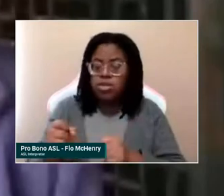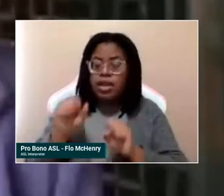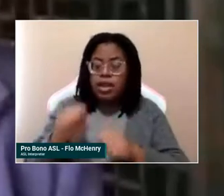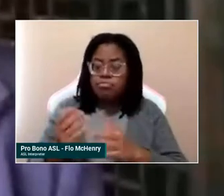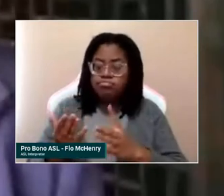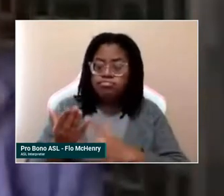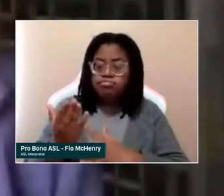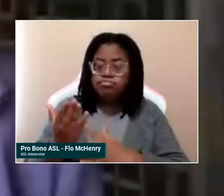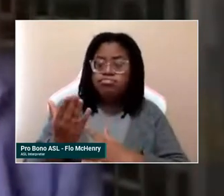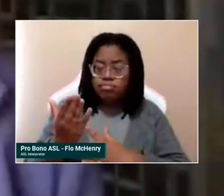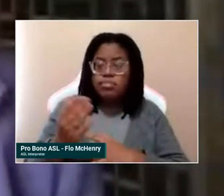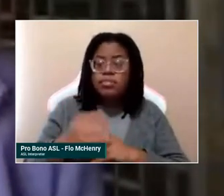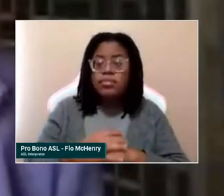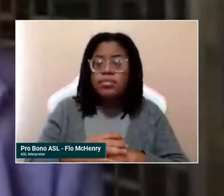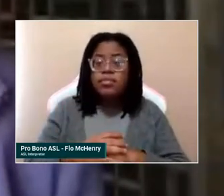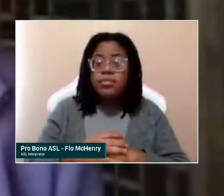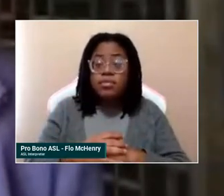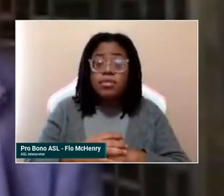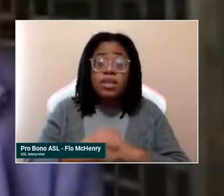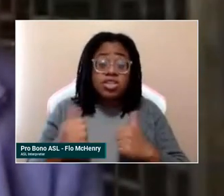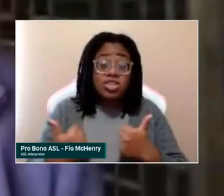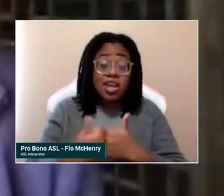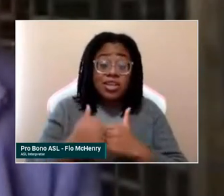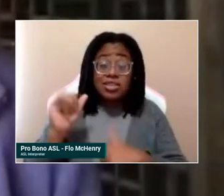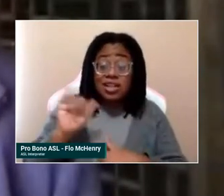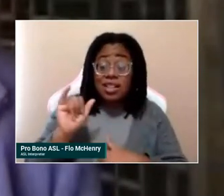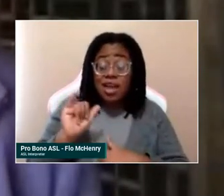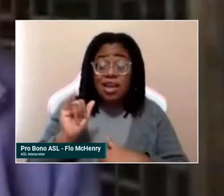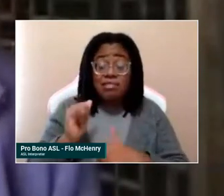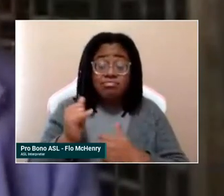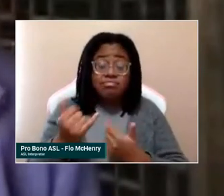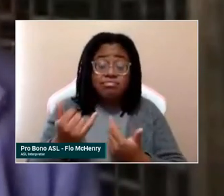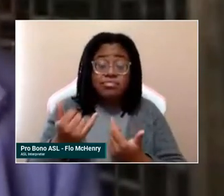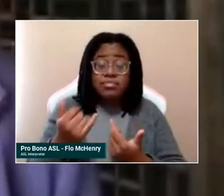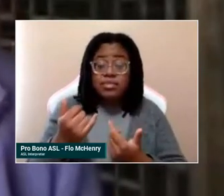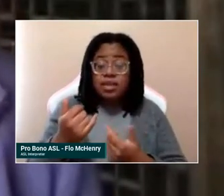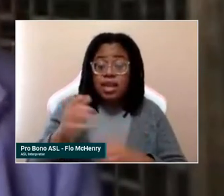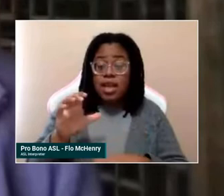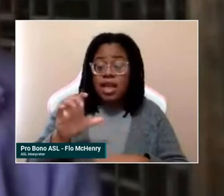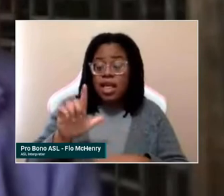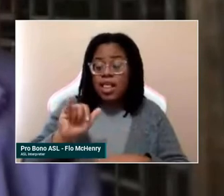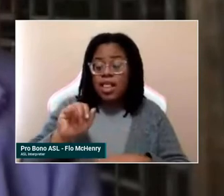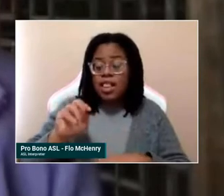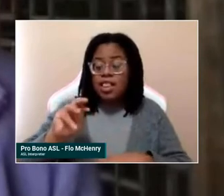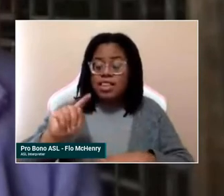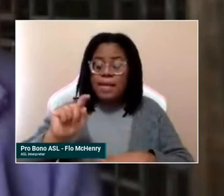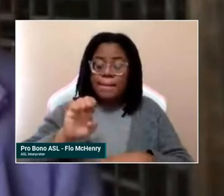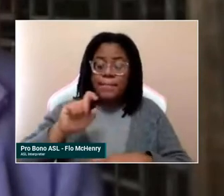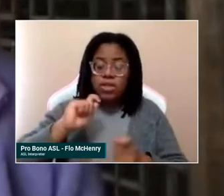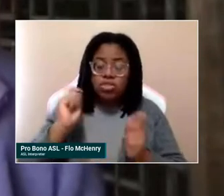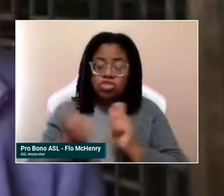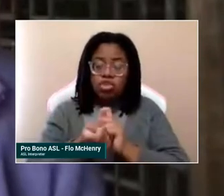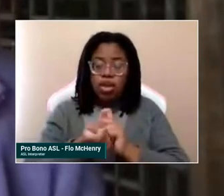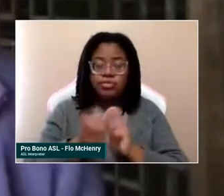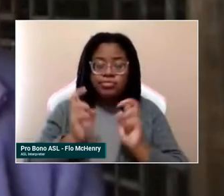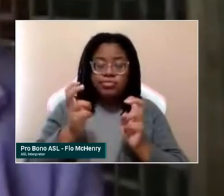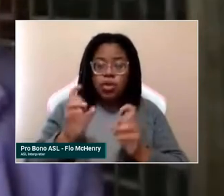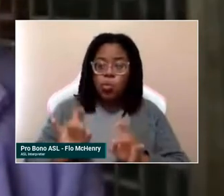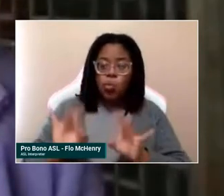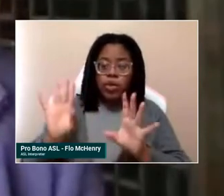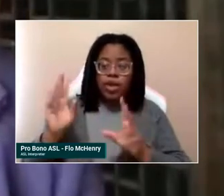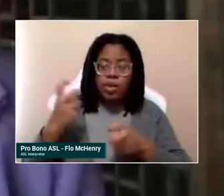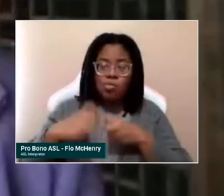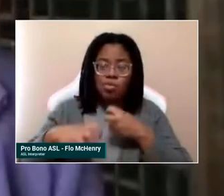impacts. So challenges like climate change have been referred to as wicked problems. Some of you may have heard that term. They're